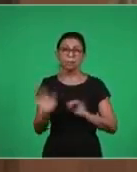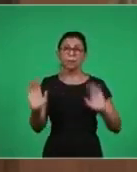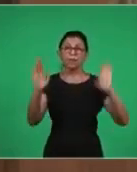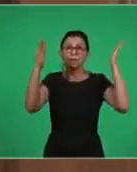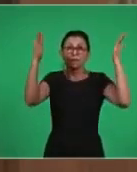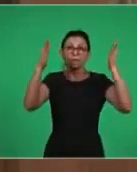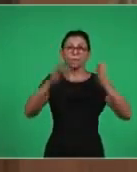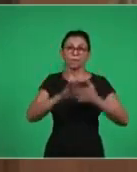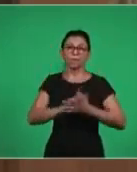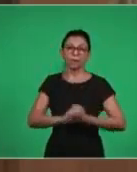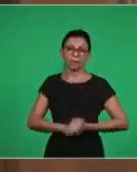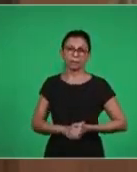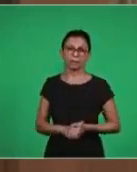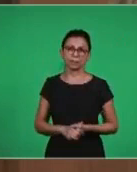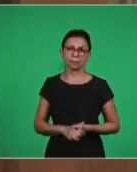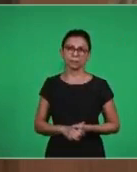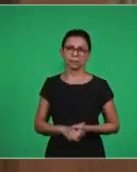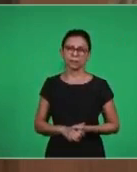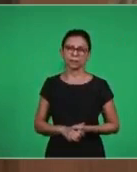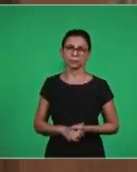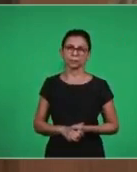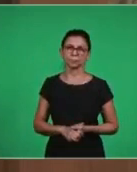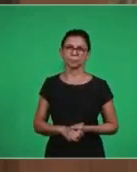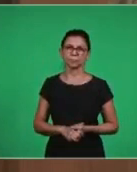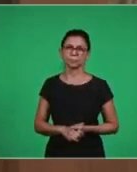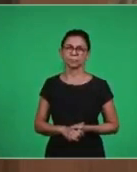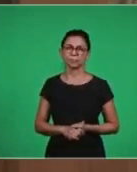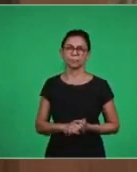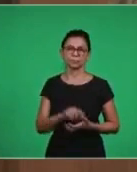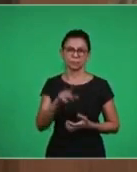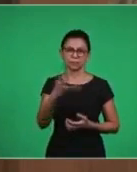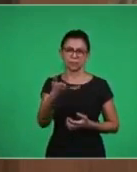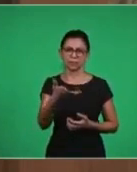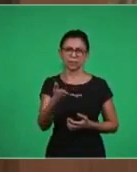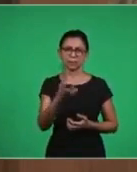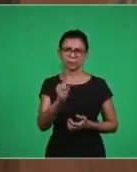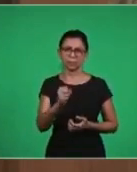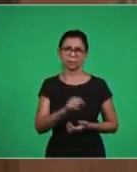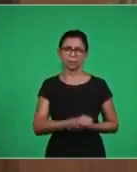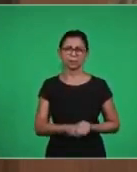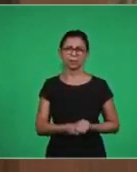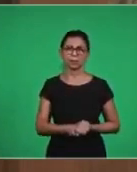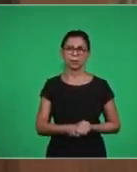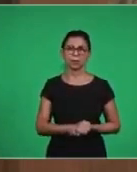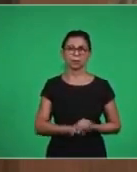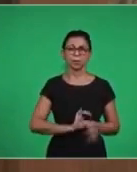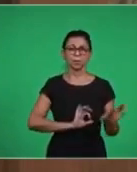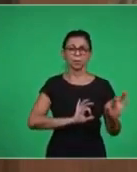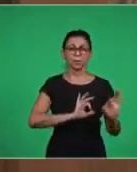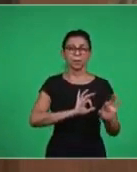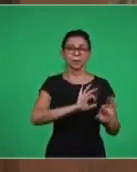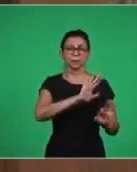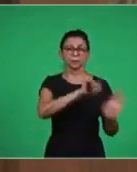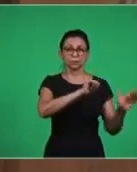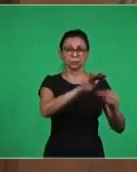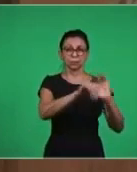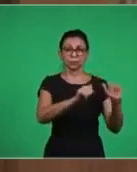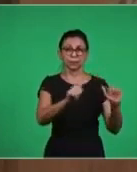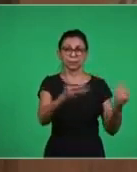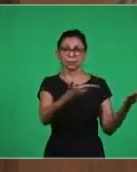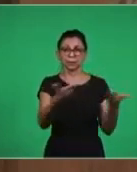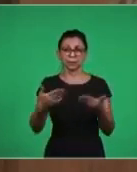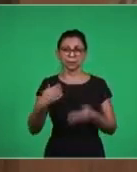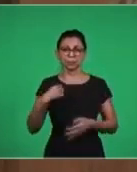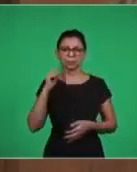to offer a dinner, call the poor that are on the streets. Then you can do this. You see how many Christians are going to stay there